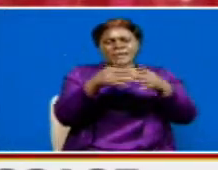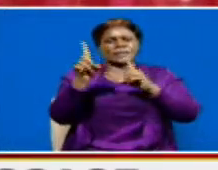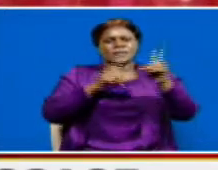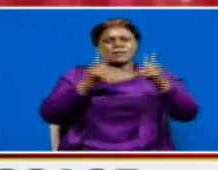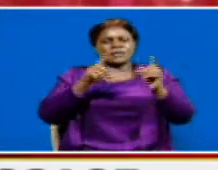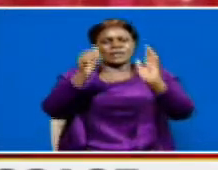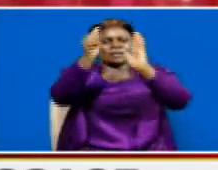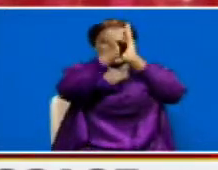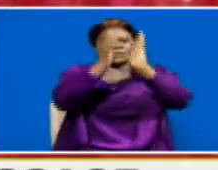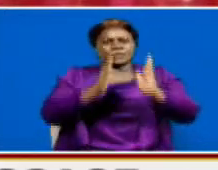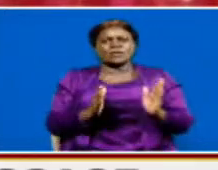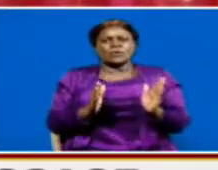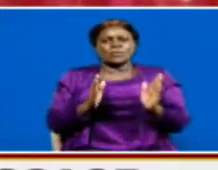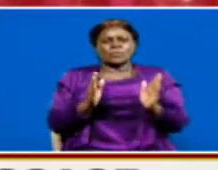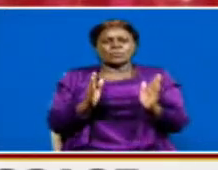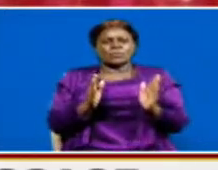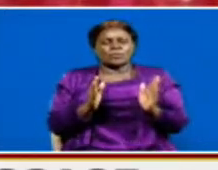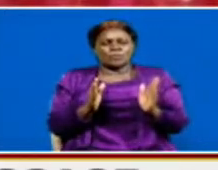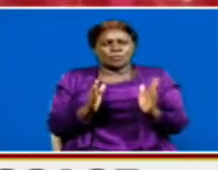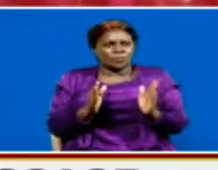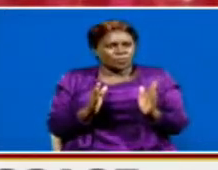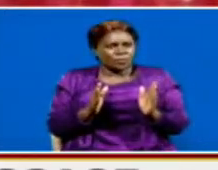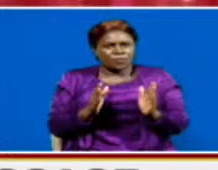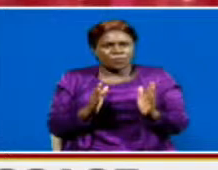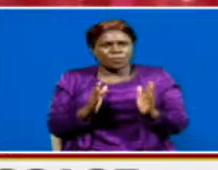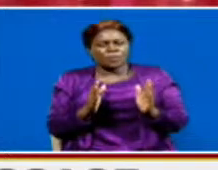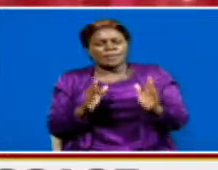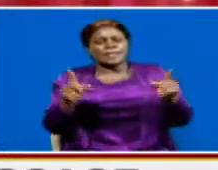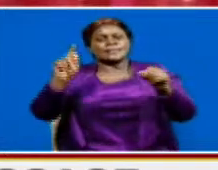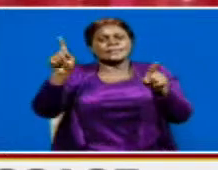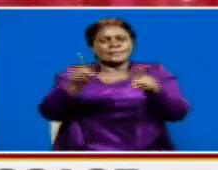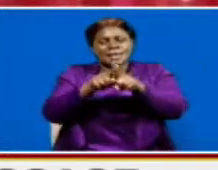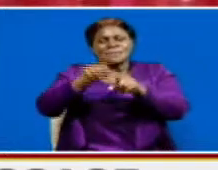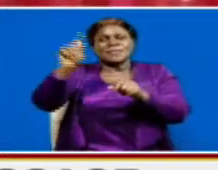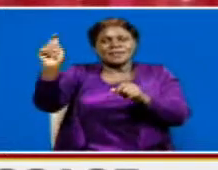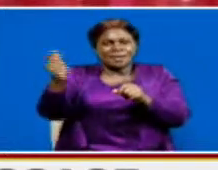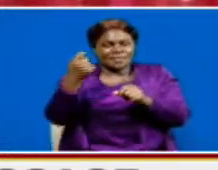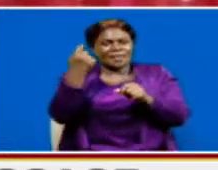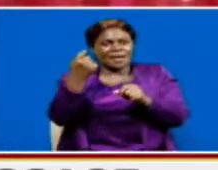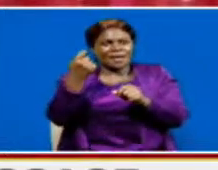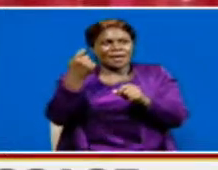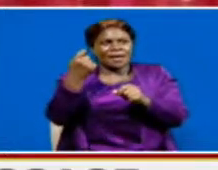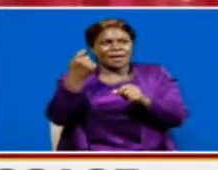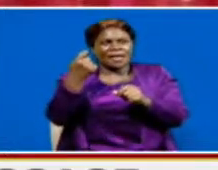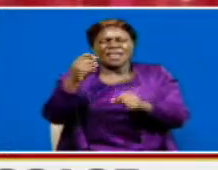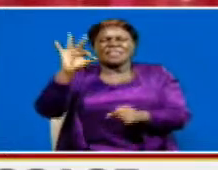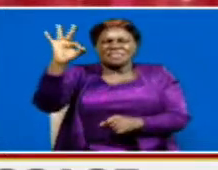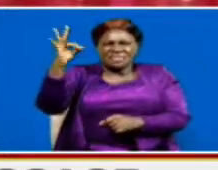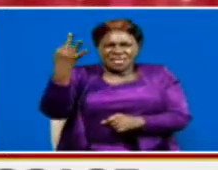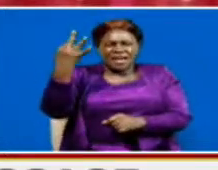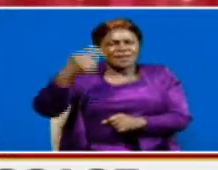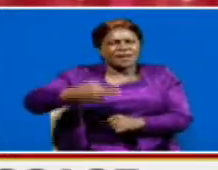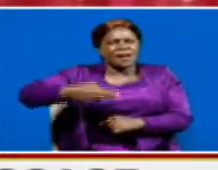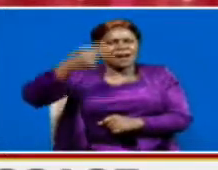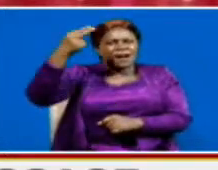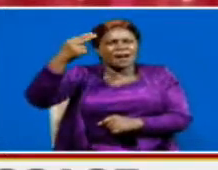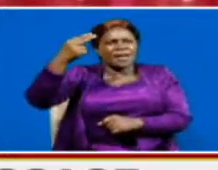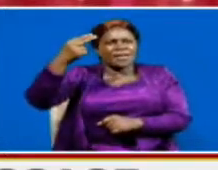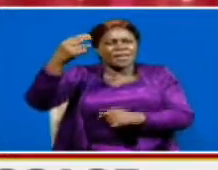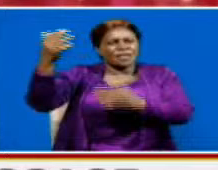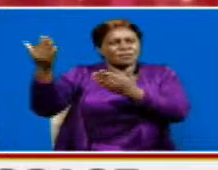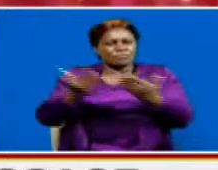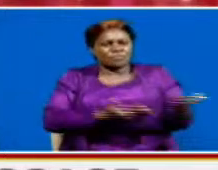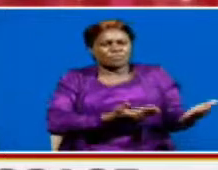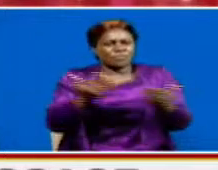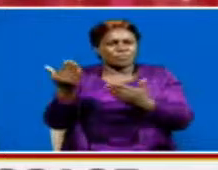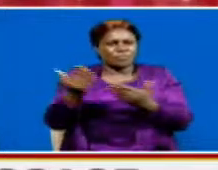agency Lonely Planet. And Kenya stands as the third highest recipient